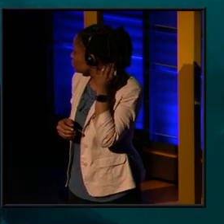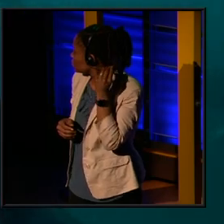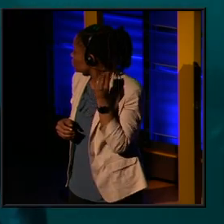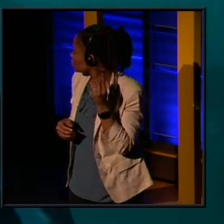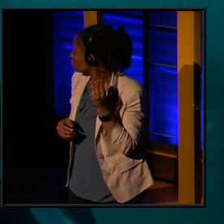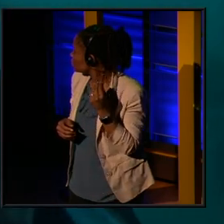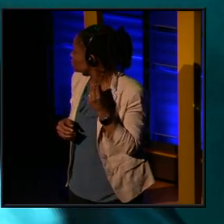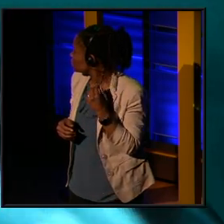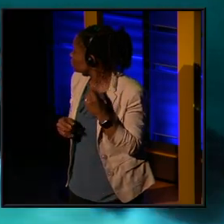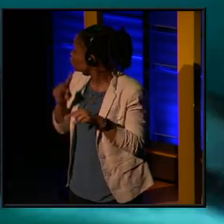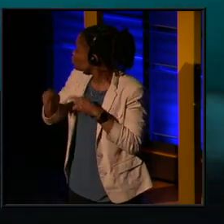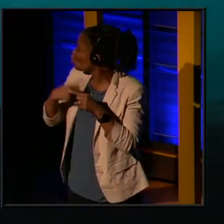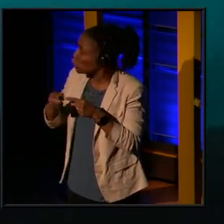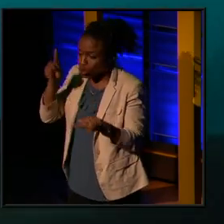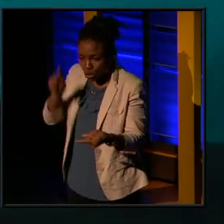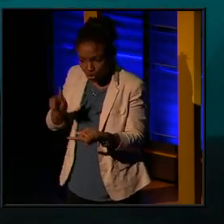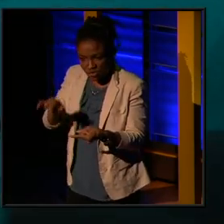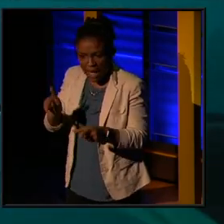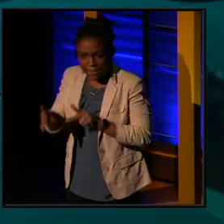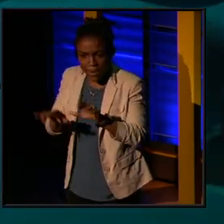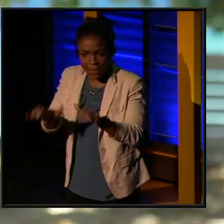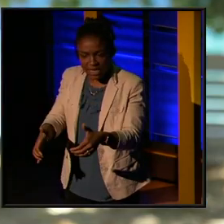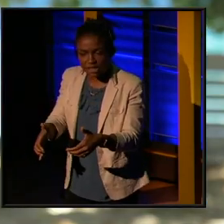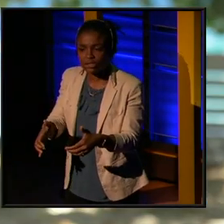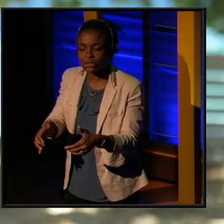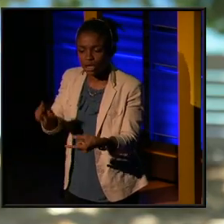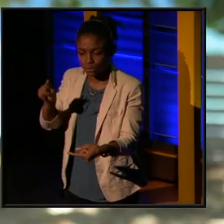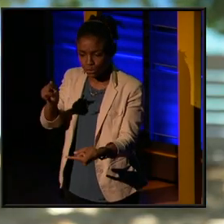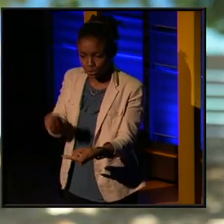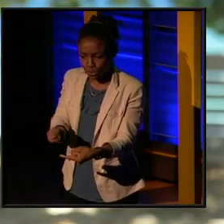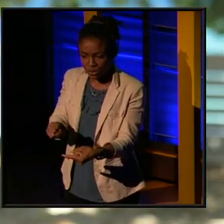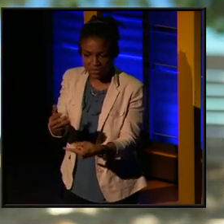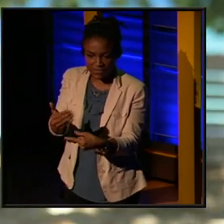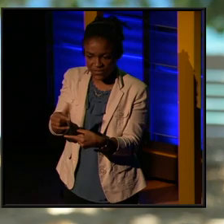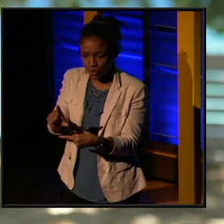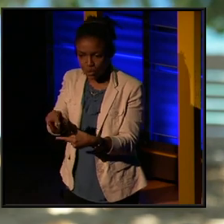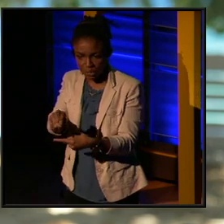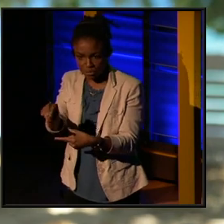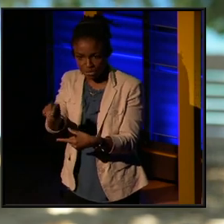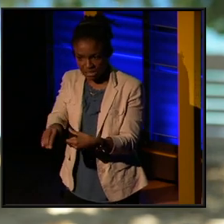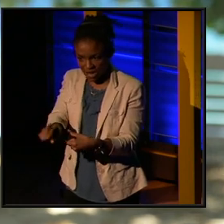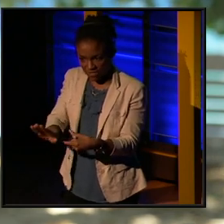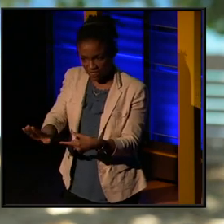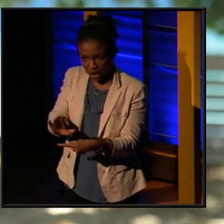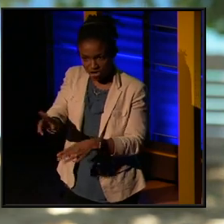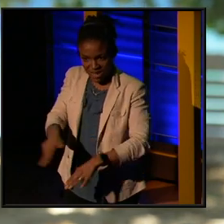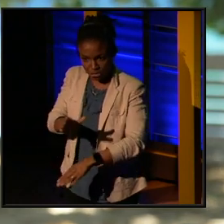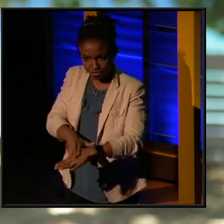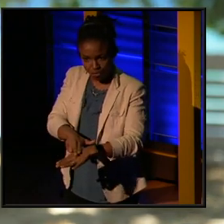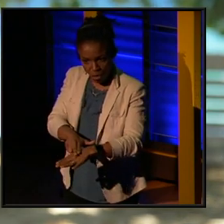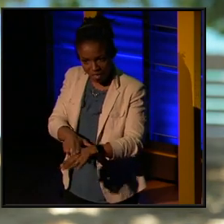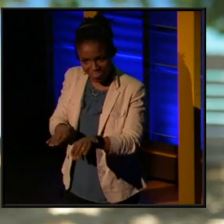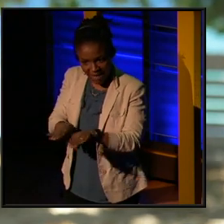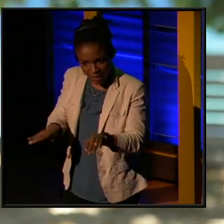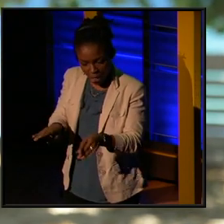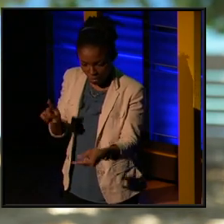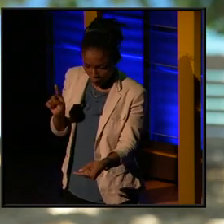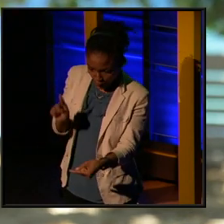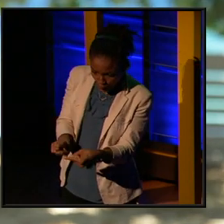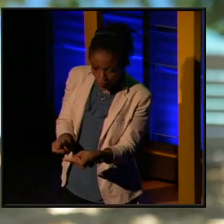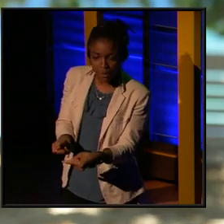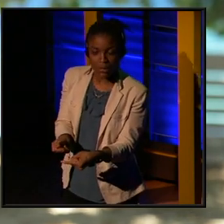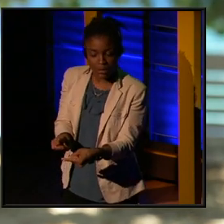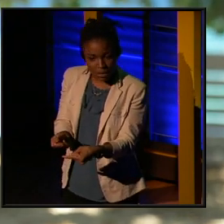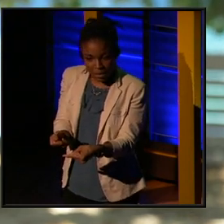Once you've reduced that population down to 50, 20, 10% of its natural levels, you're looking at decades